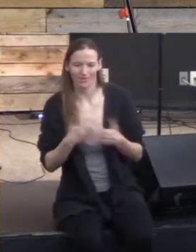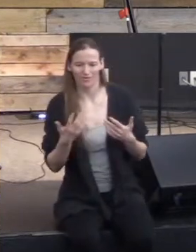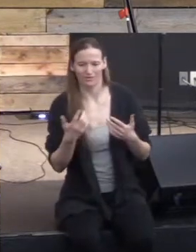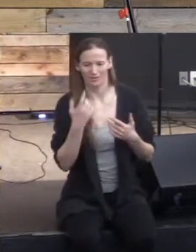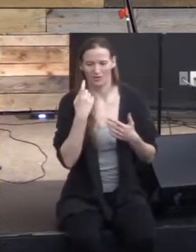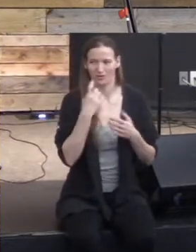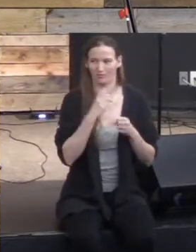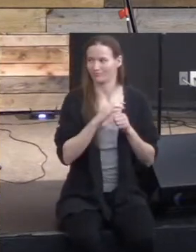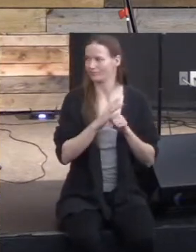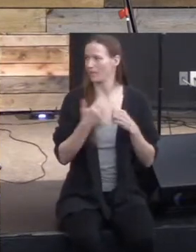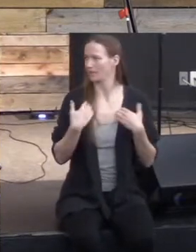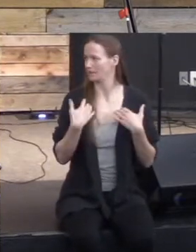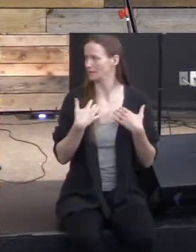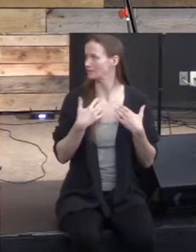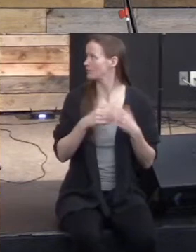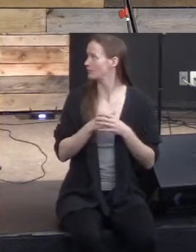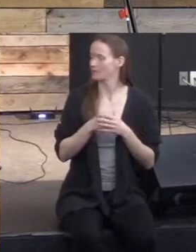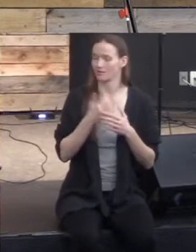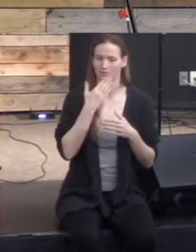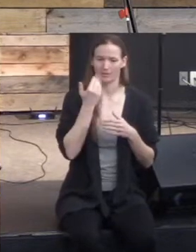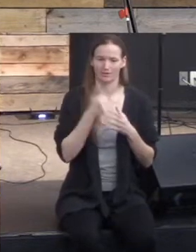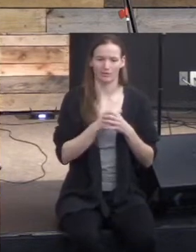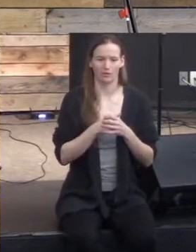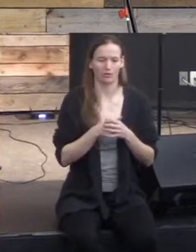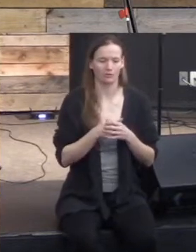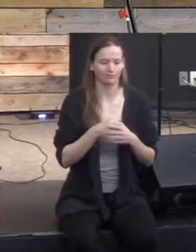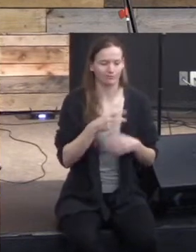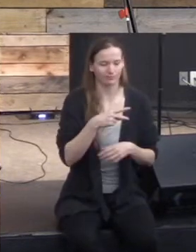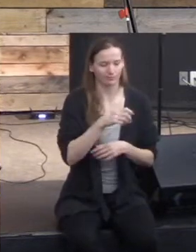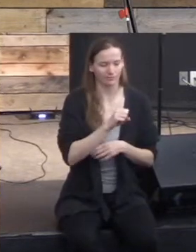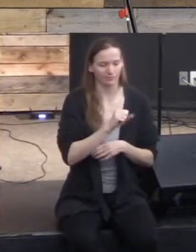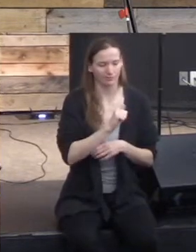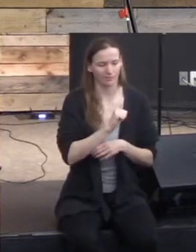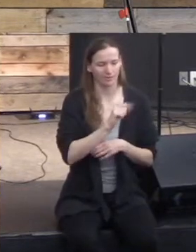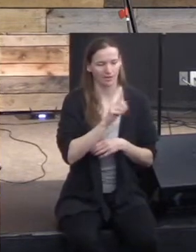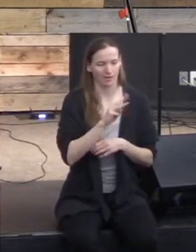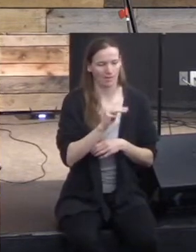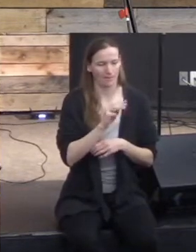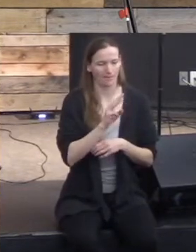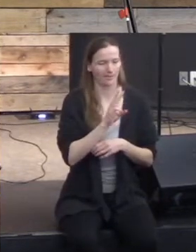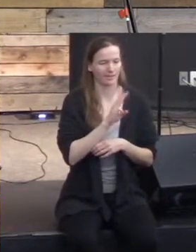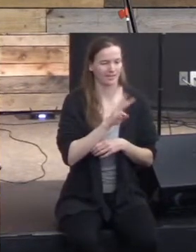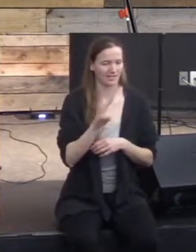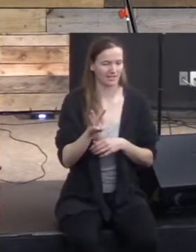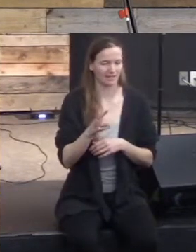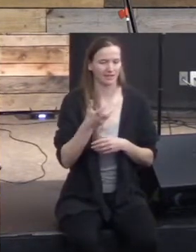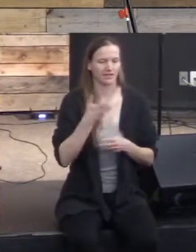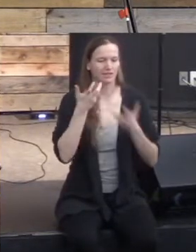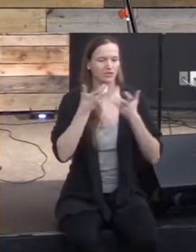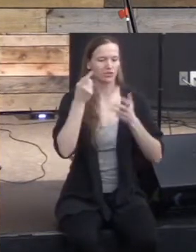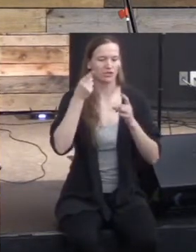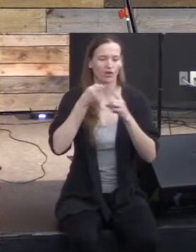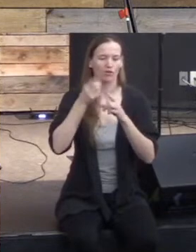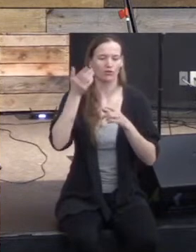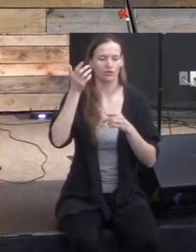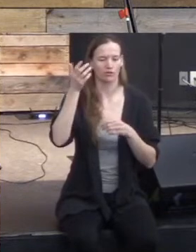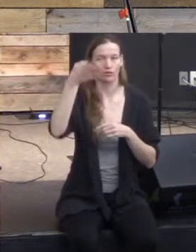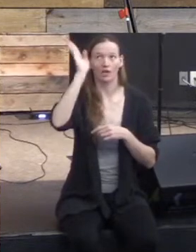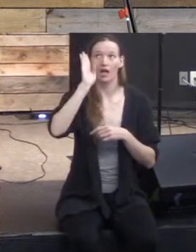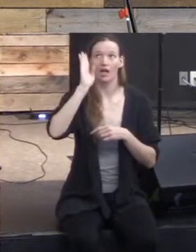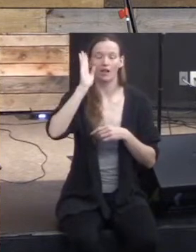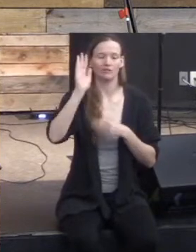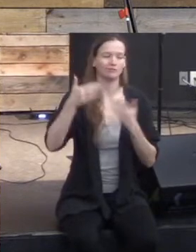Psalm 66. Shout with joy to God, all the earth. Sing the glory of his name. Make his praises